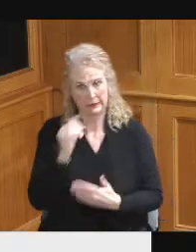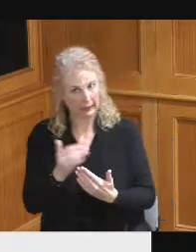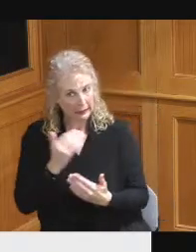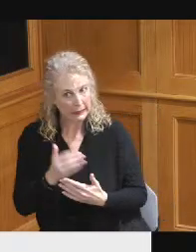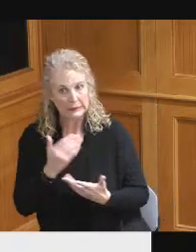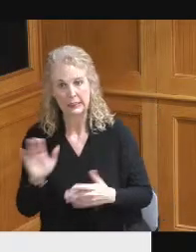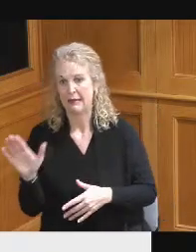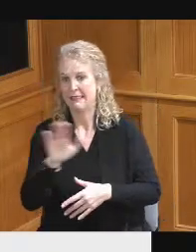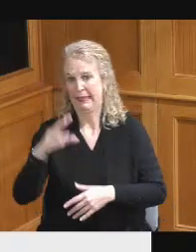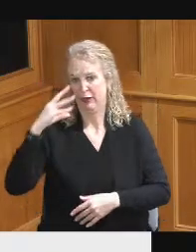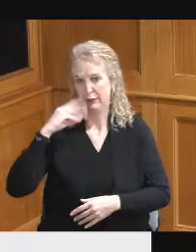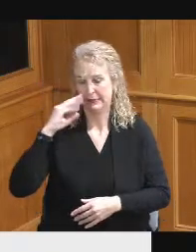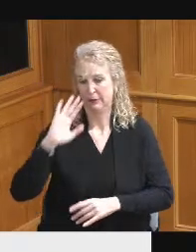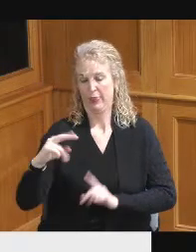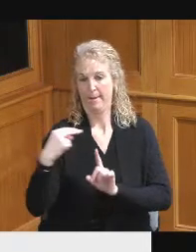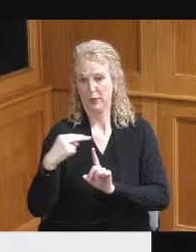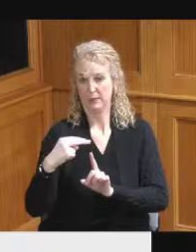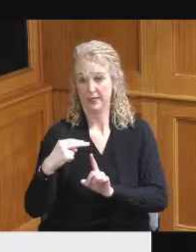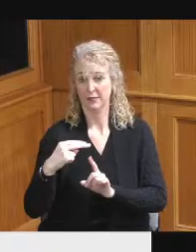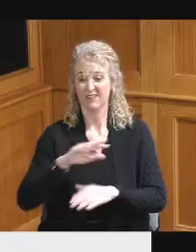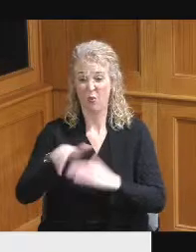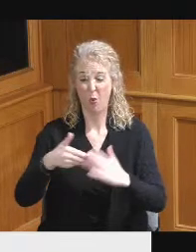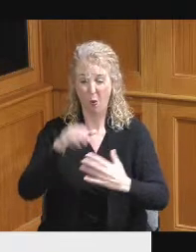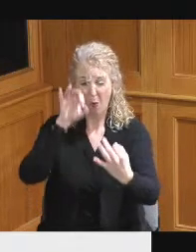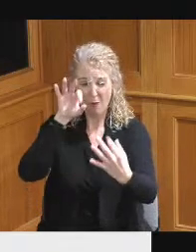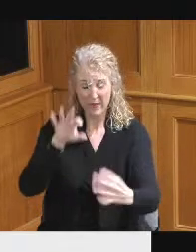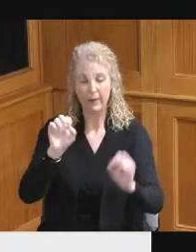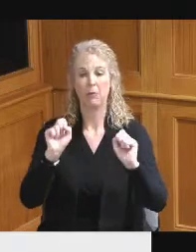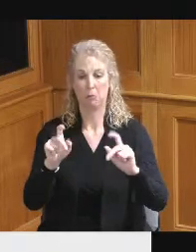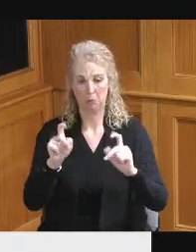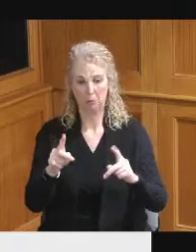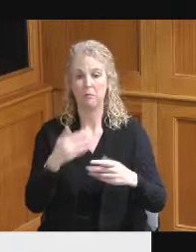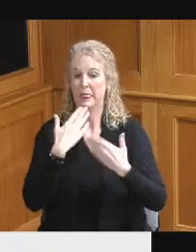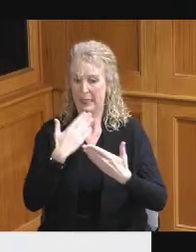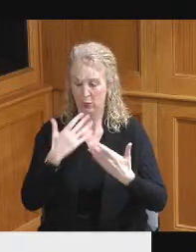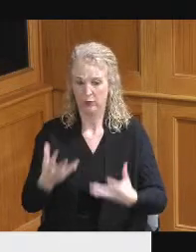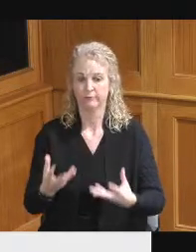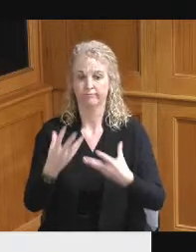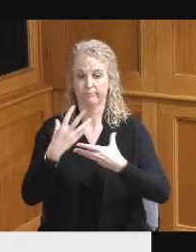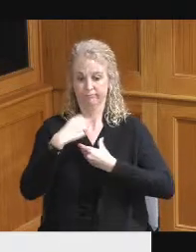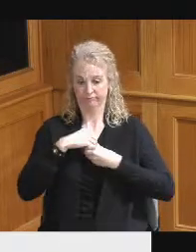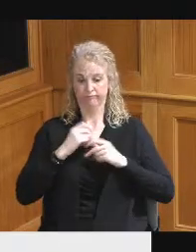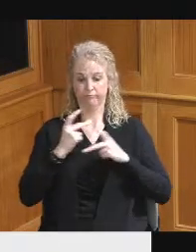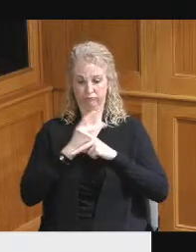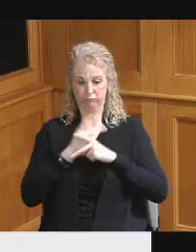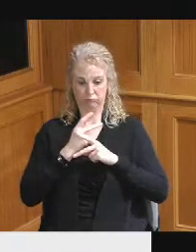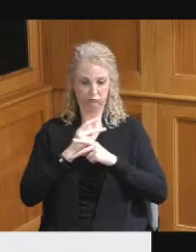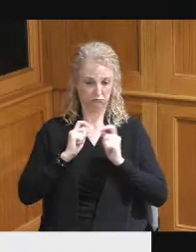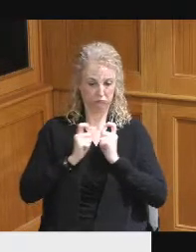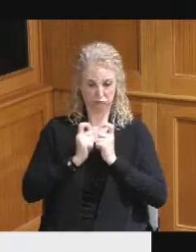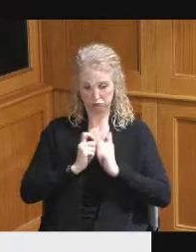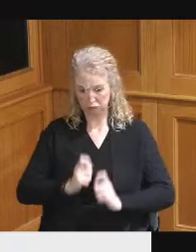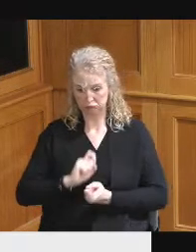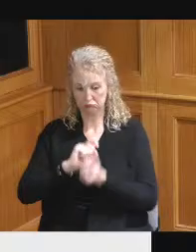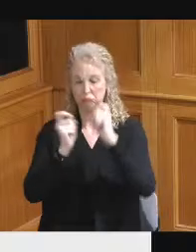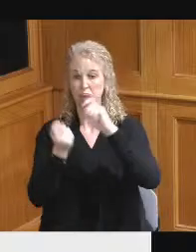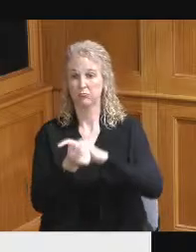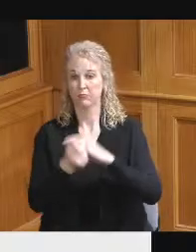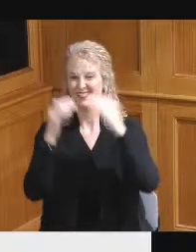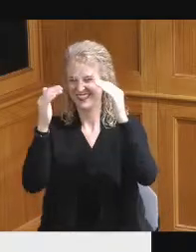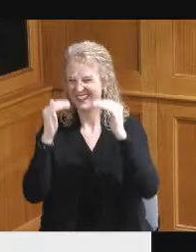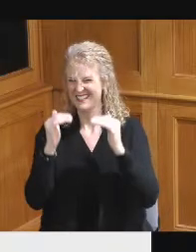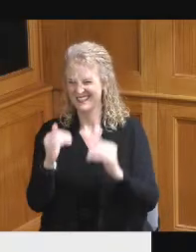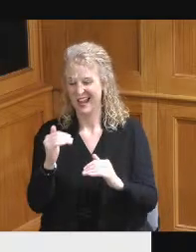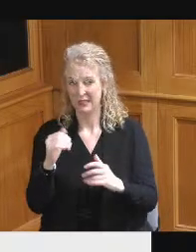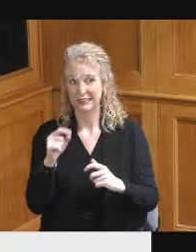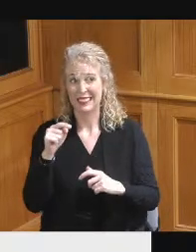user experience, and then we took that back for the next round. So on the next slide, David, and there's a lot on